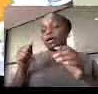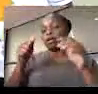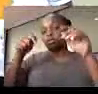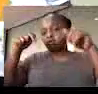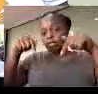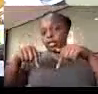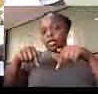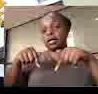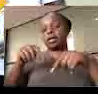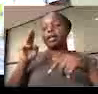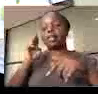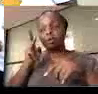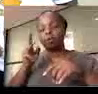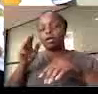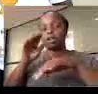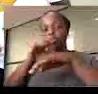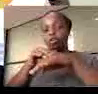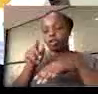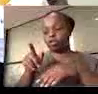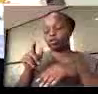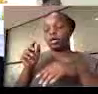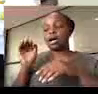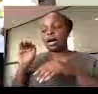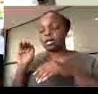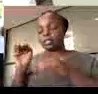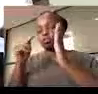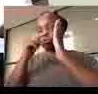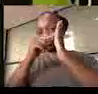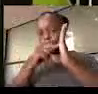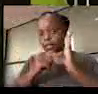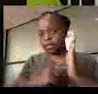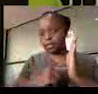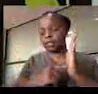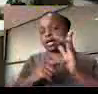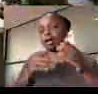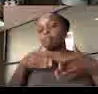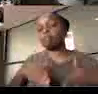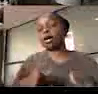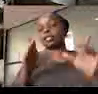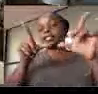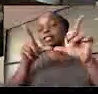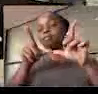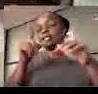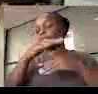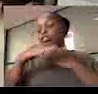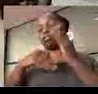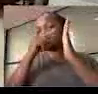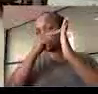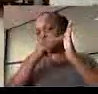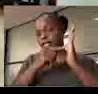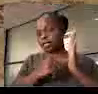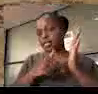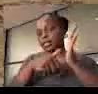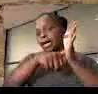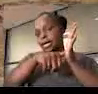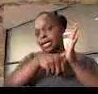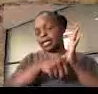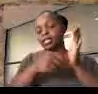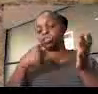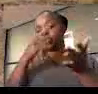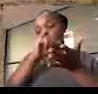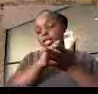wedding. And as in, it's like a ceremony. Like we have when you are